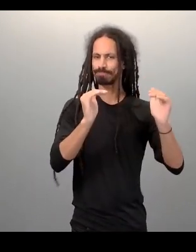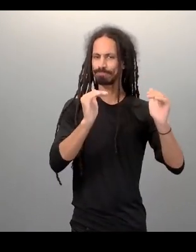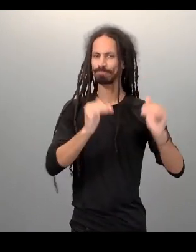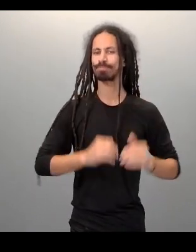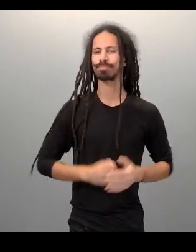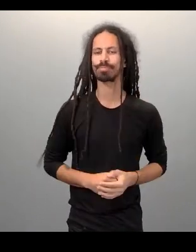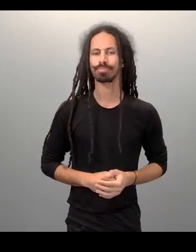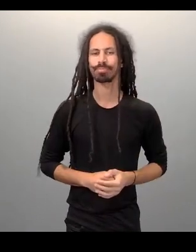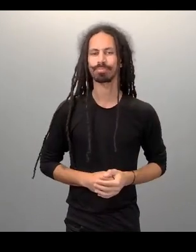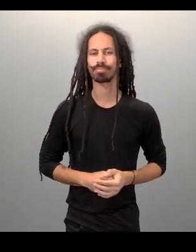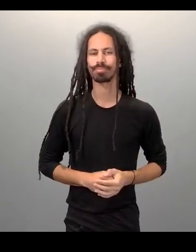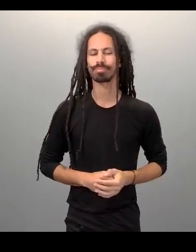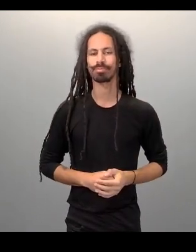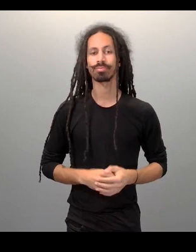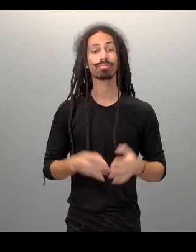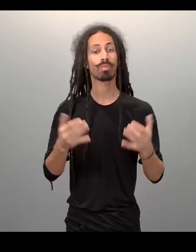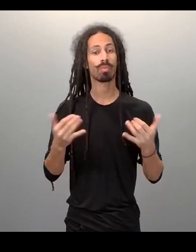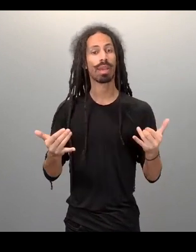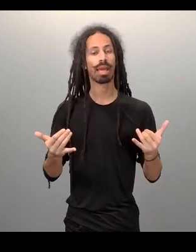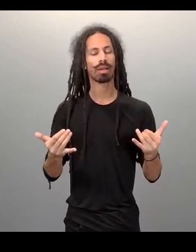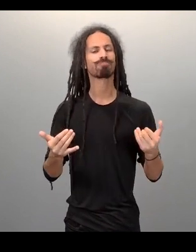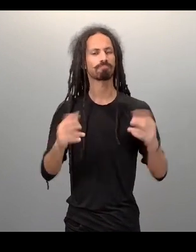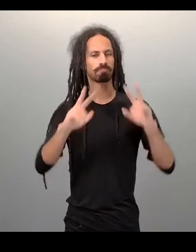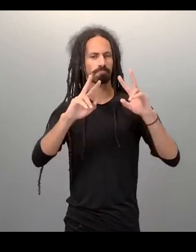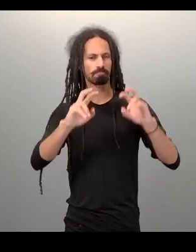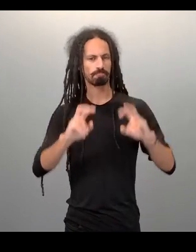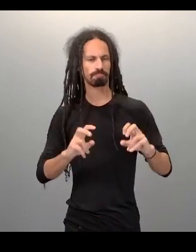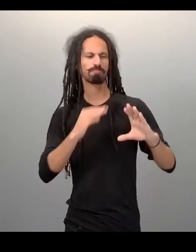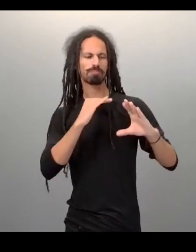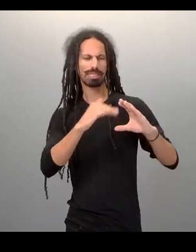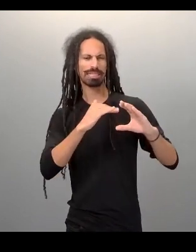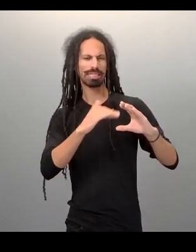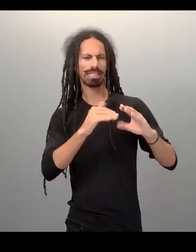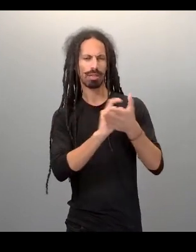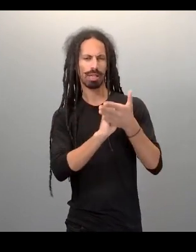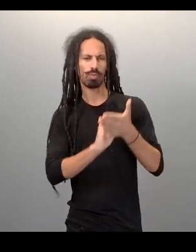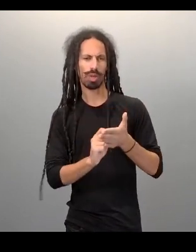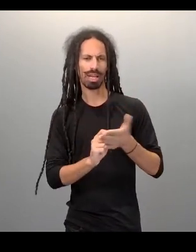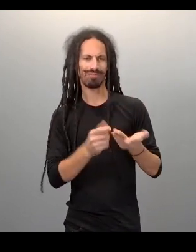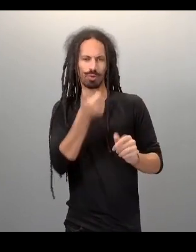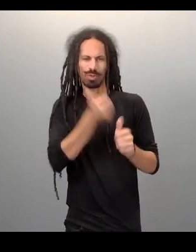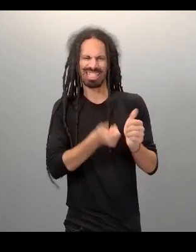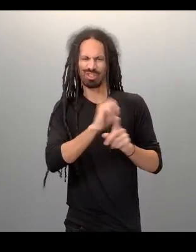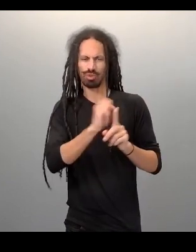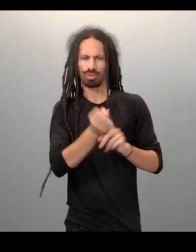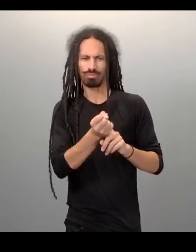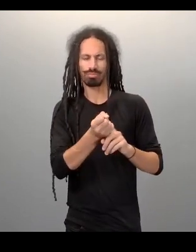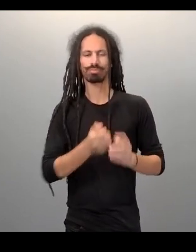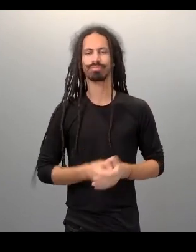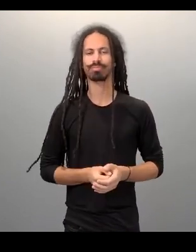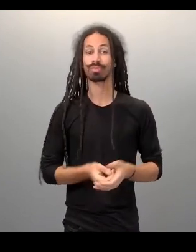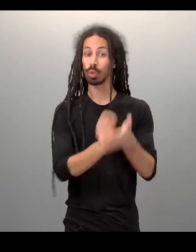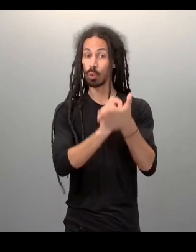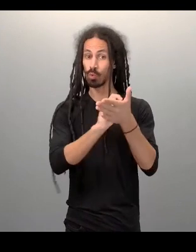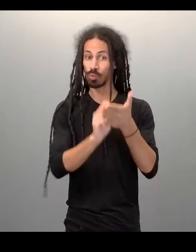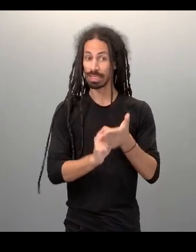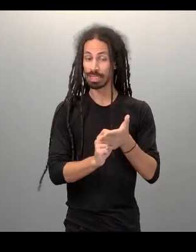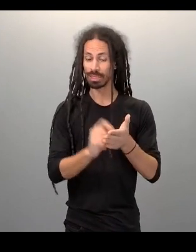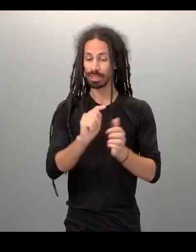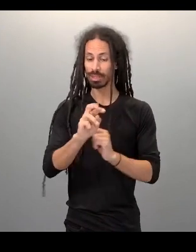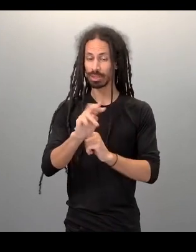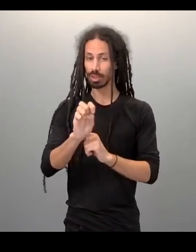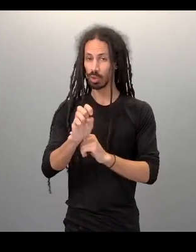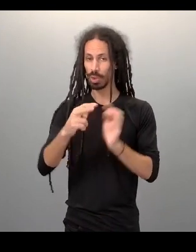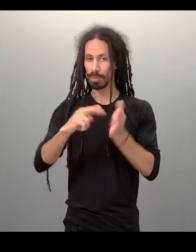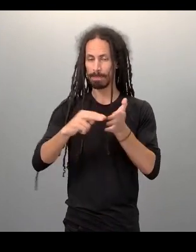So let's look at that in email writing. So in writing, tone refers to the writer's